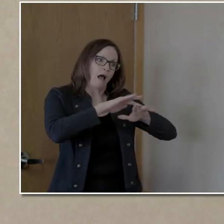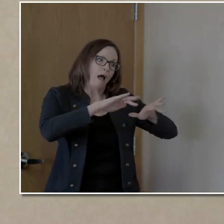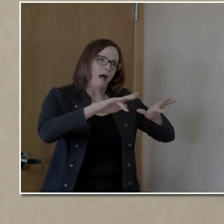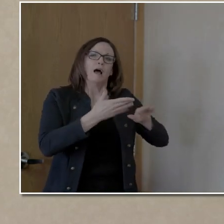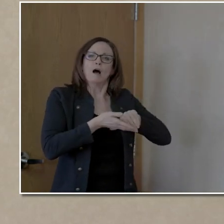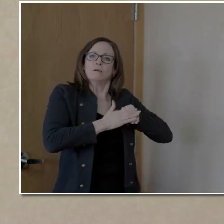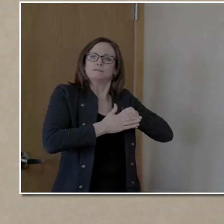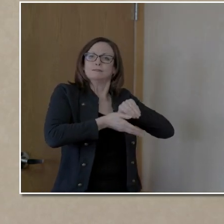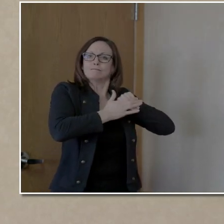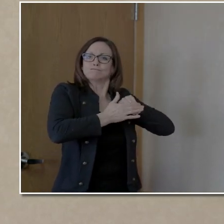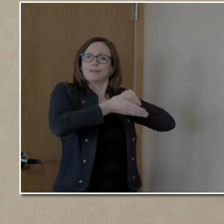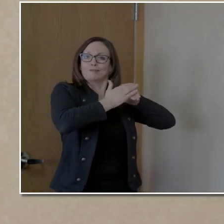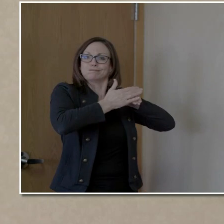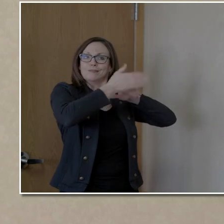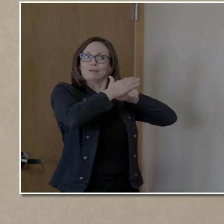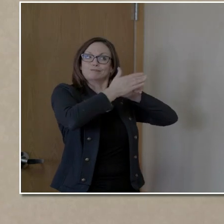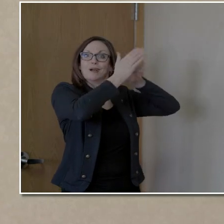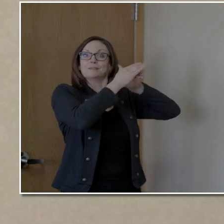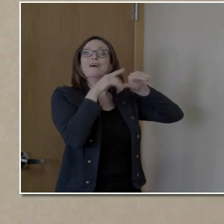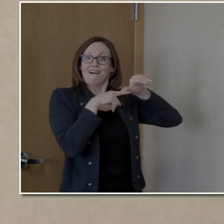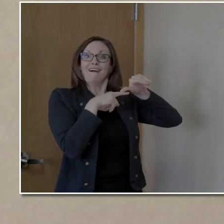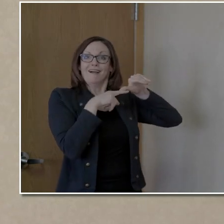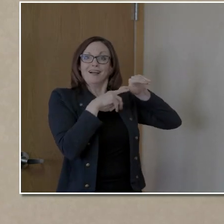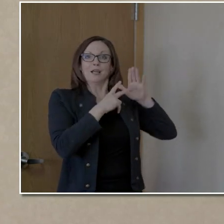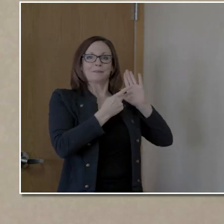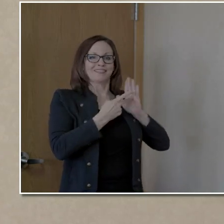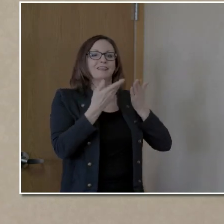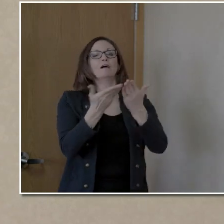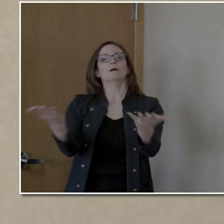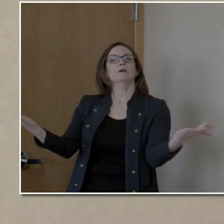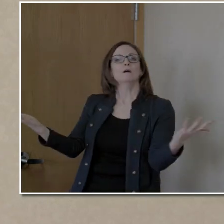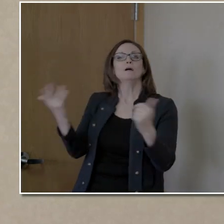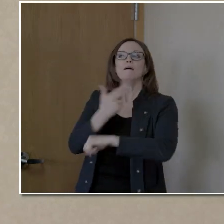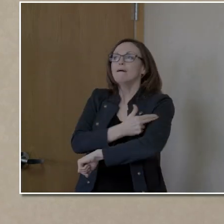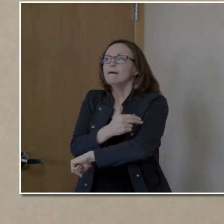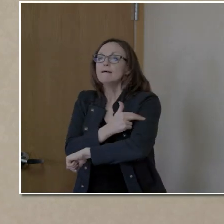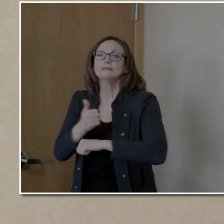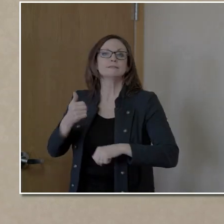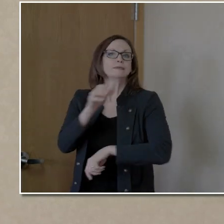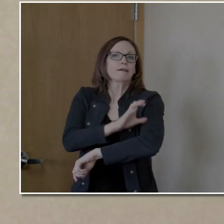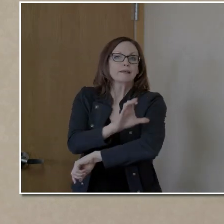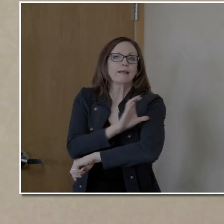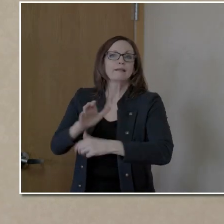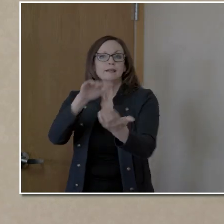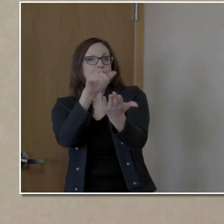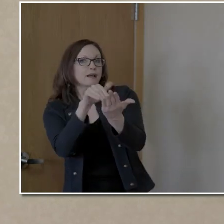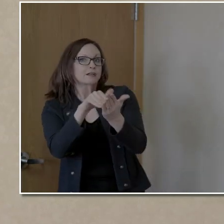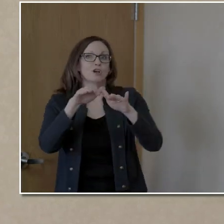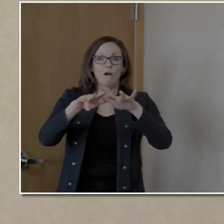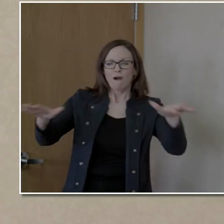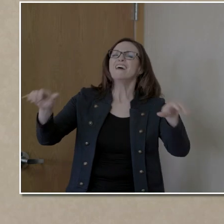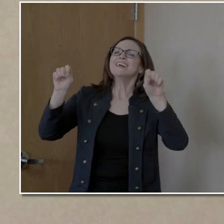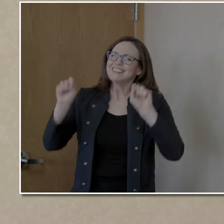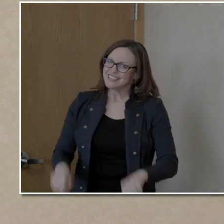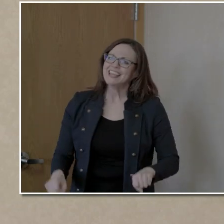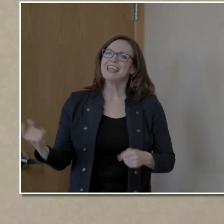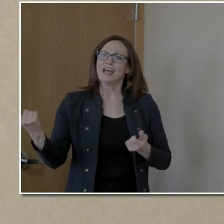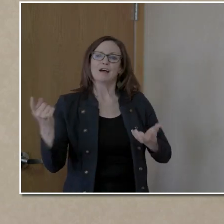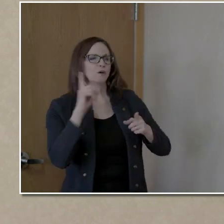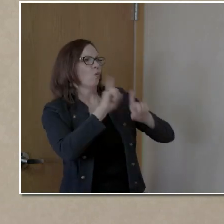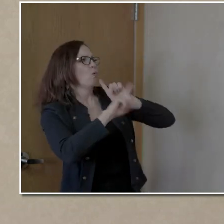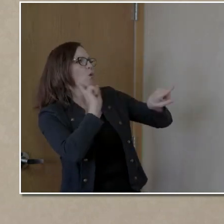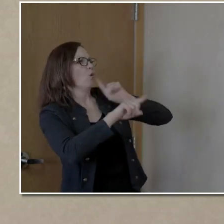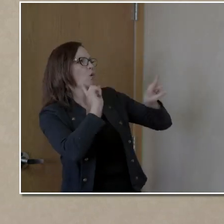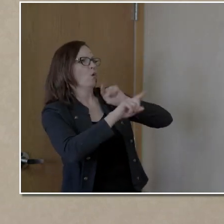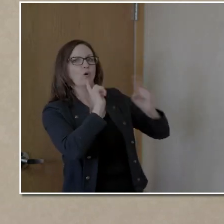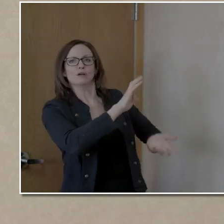and healthcare partners that the scenario has changed and that we do need them to test people with mild symptoms.